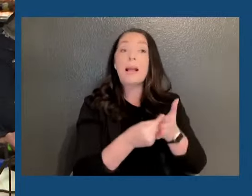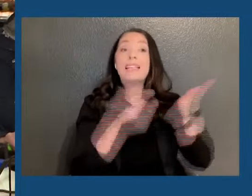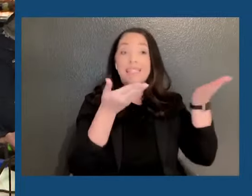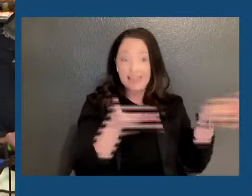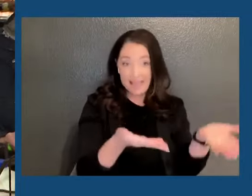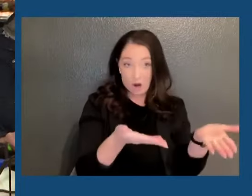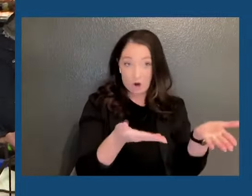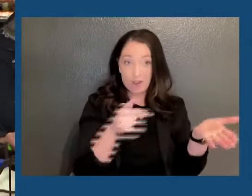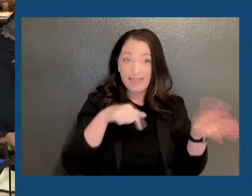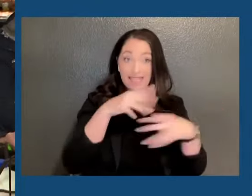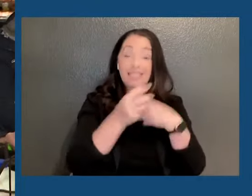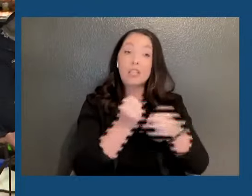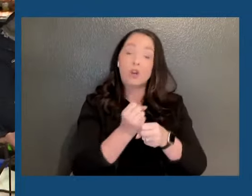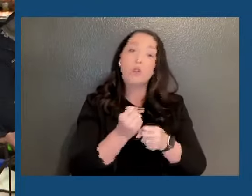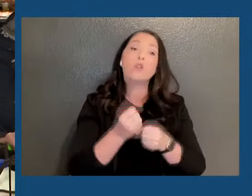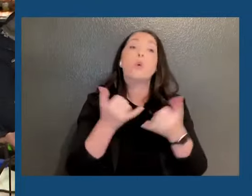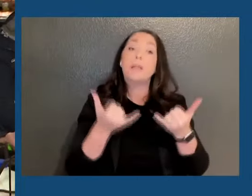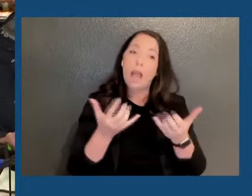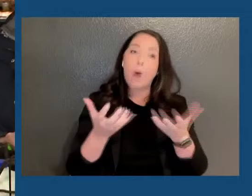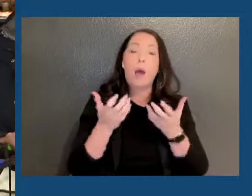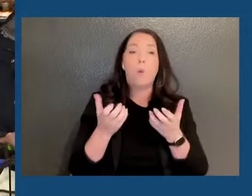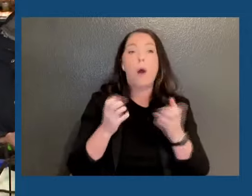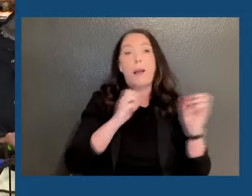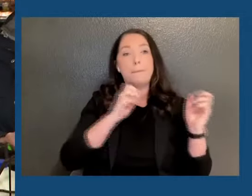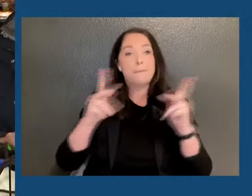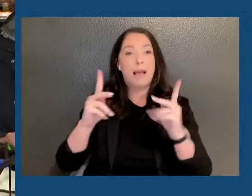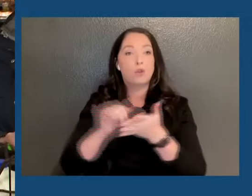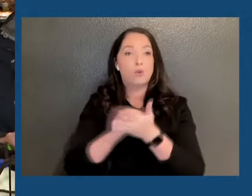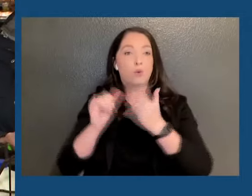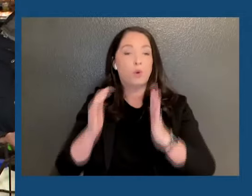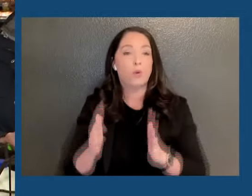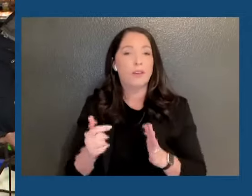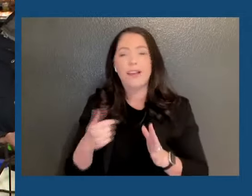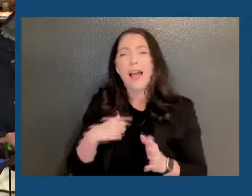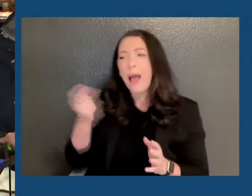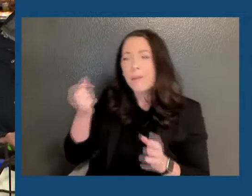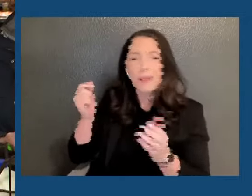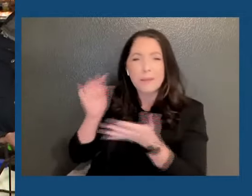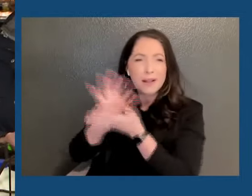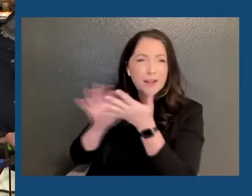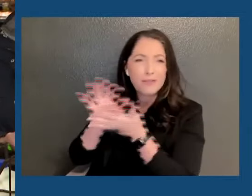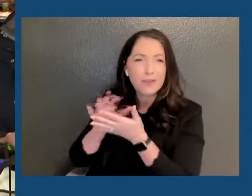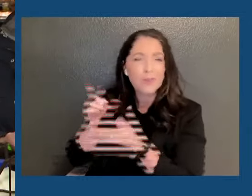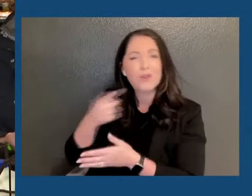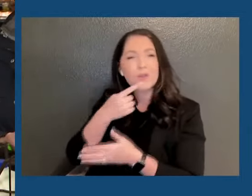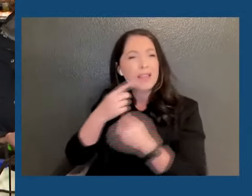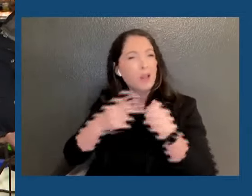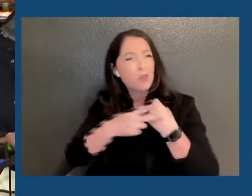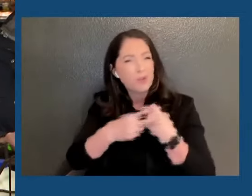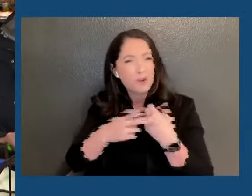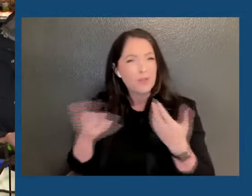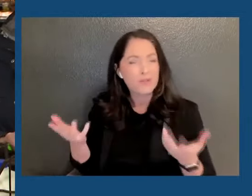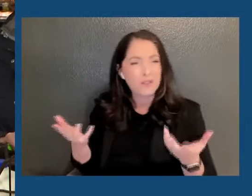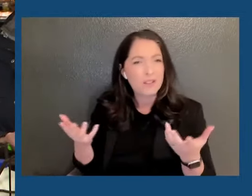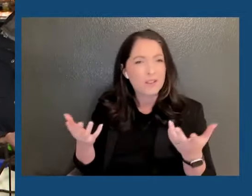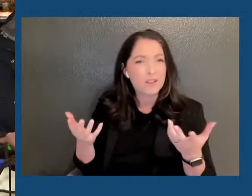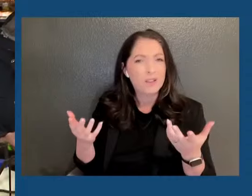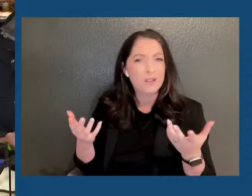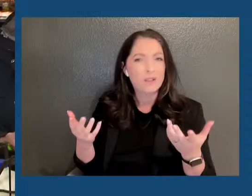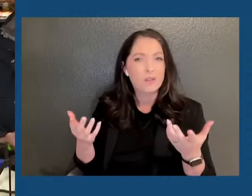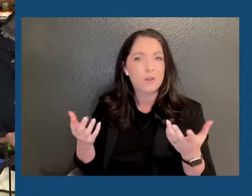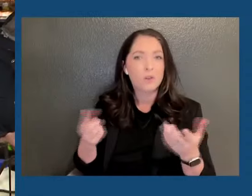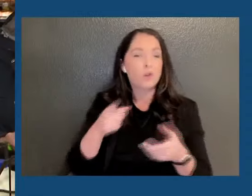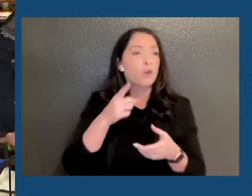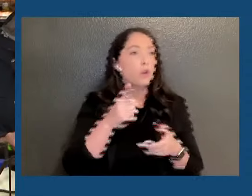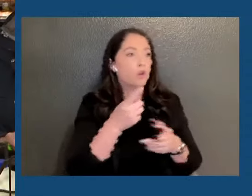want to get it back in the pockets of New Yorkers. But I'm a little confused. You brought up the reserves. Because you're asking